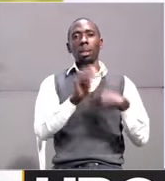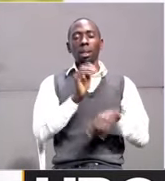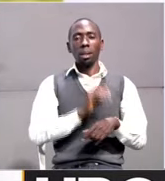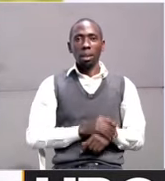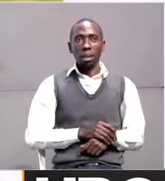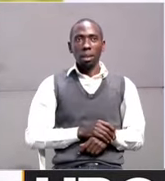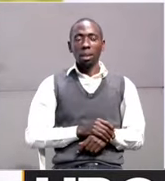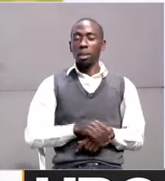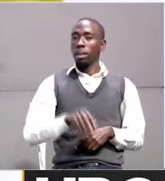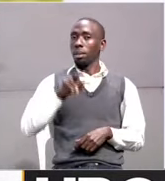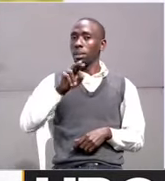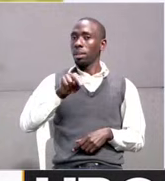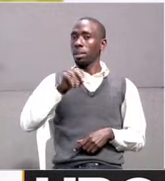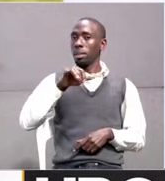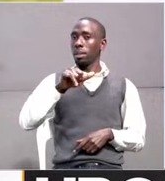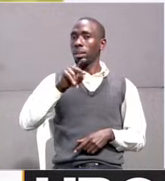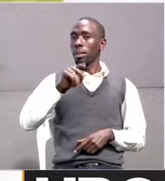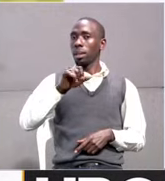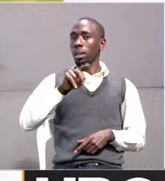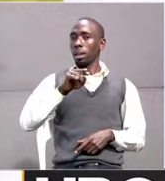That's now Nyakana. Nyakana is now